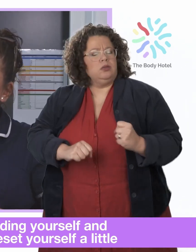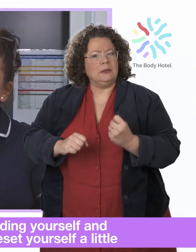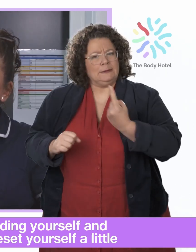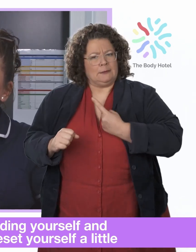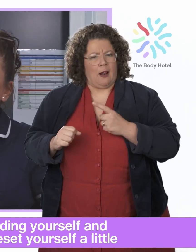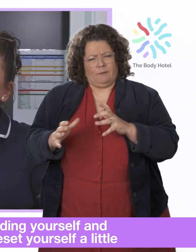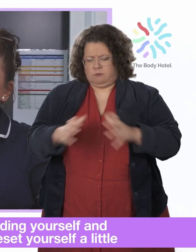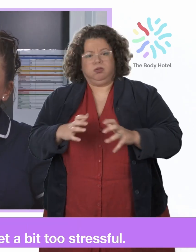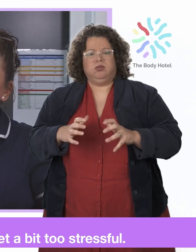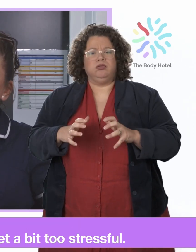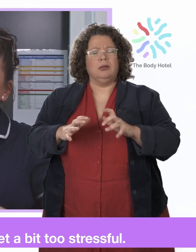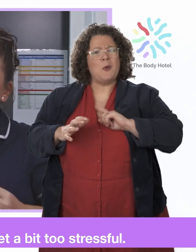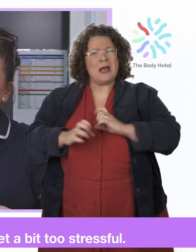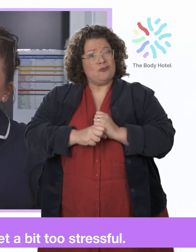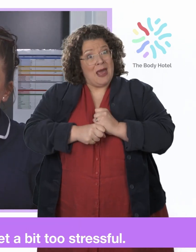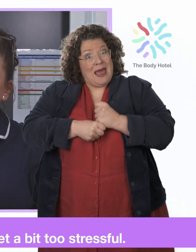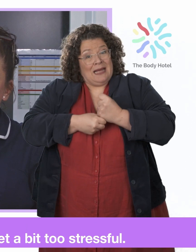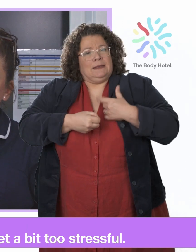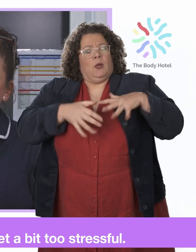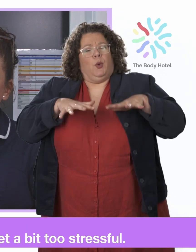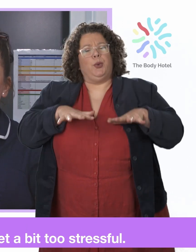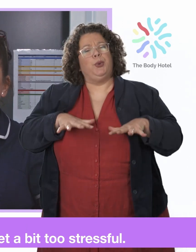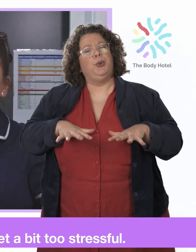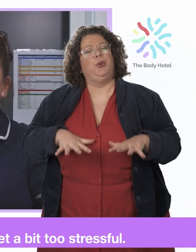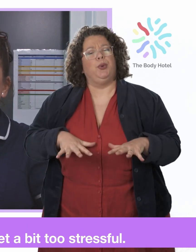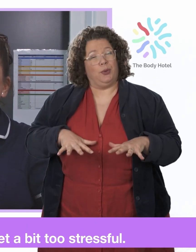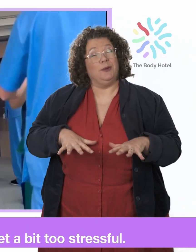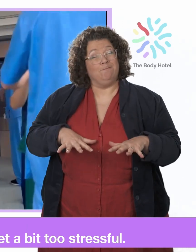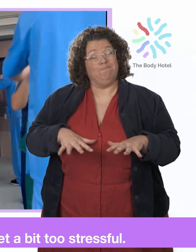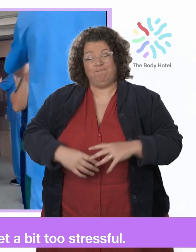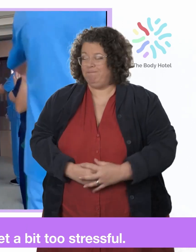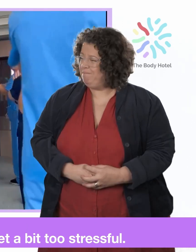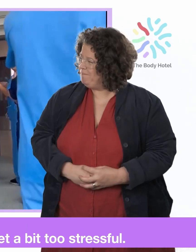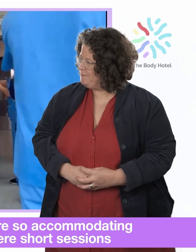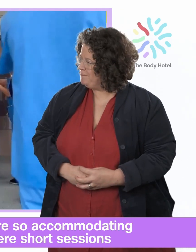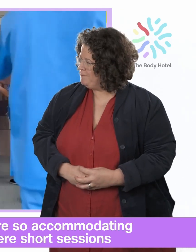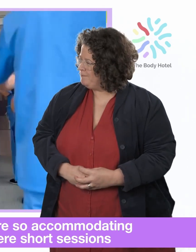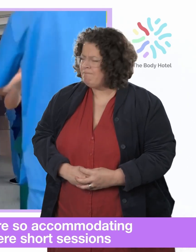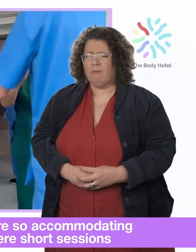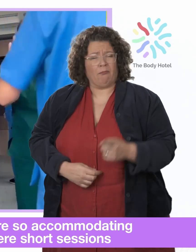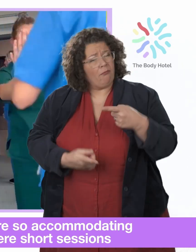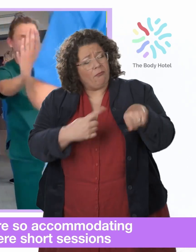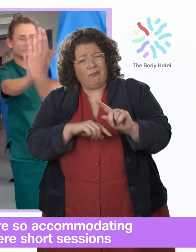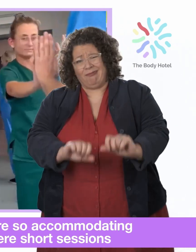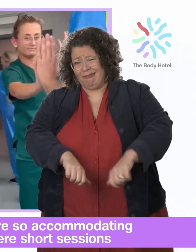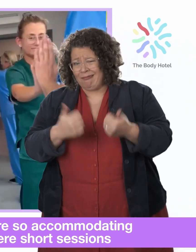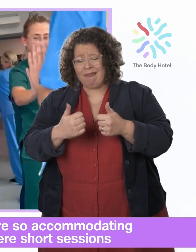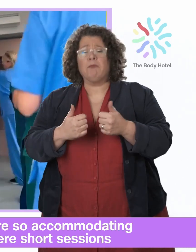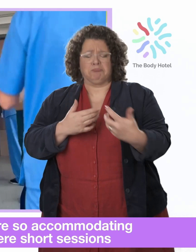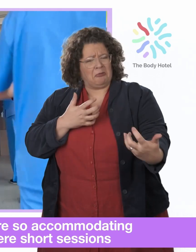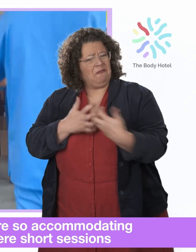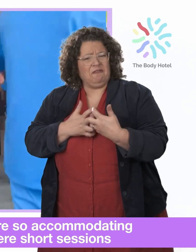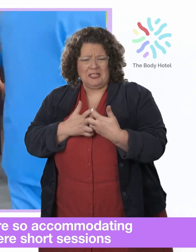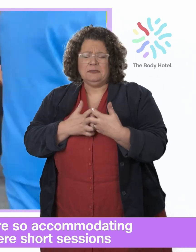reset yourself a little bit sometimes if things are getting a bit too stressful. I think the fact that they were